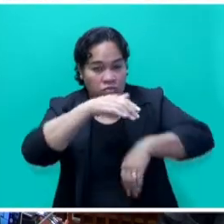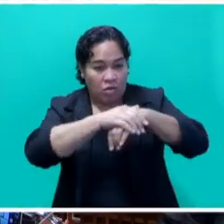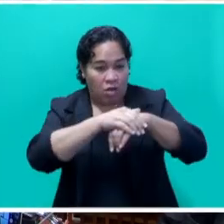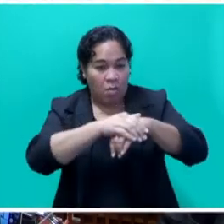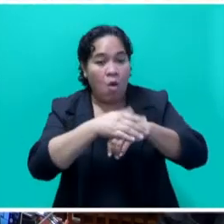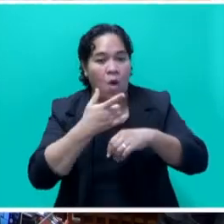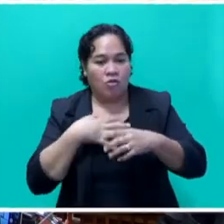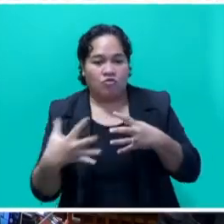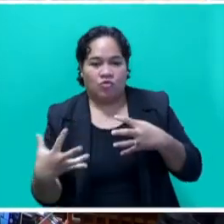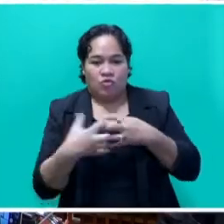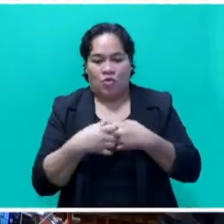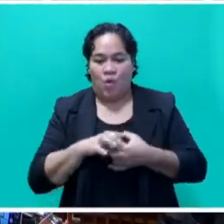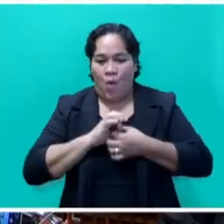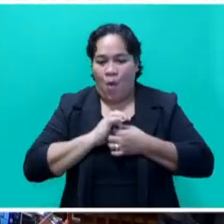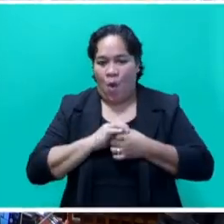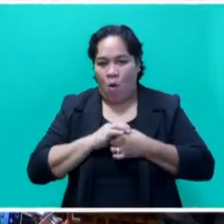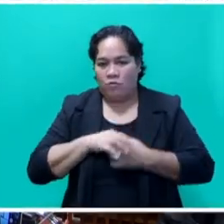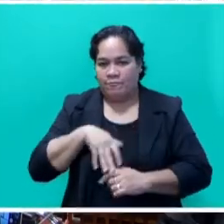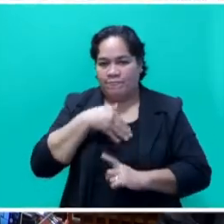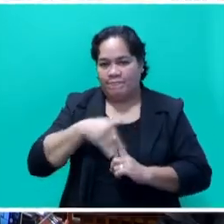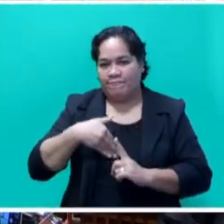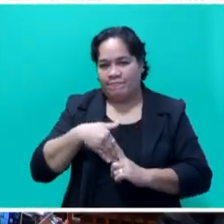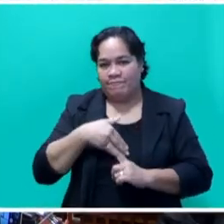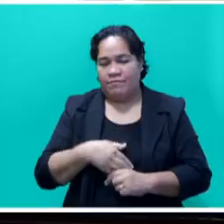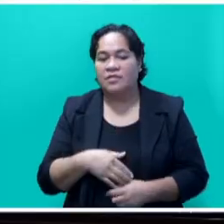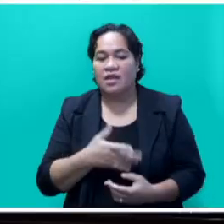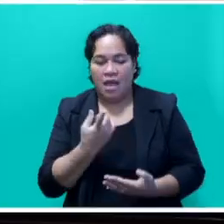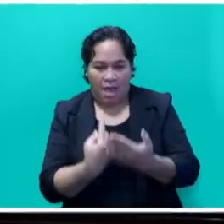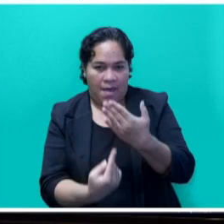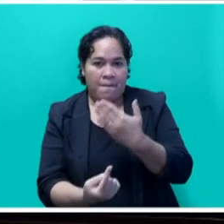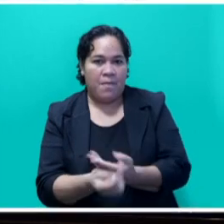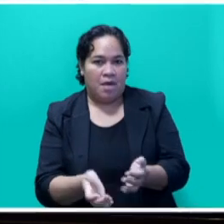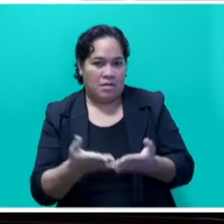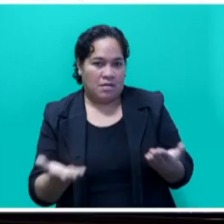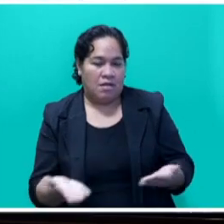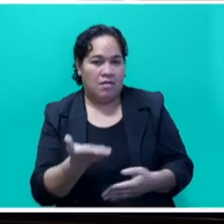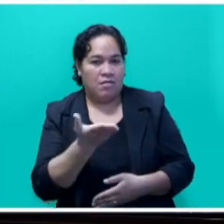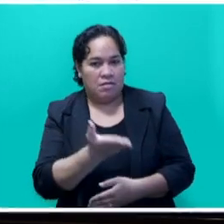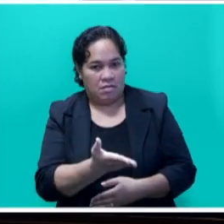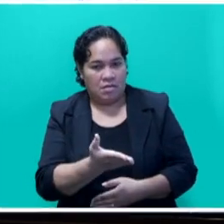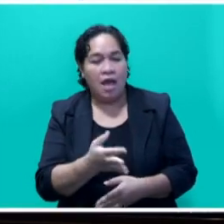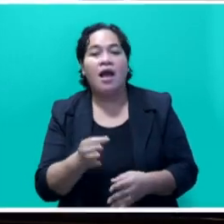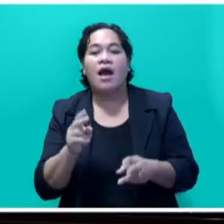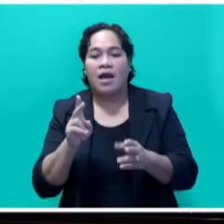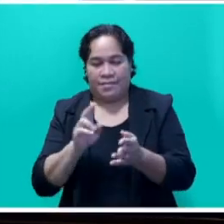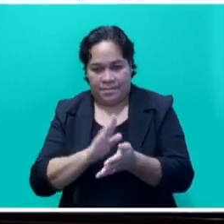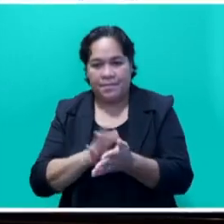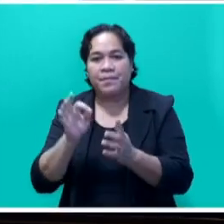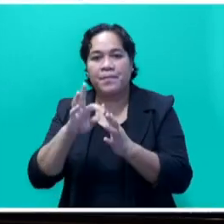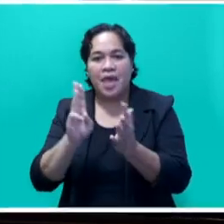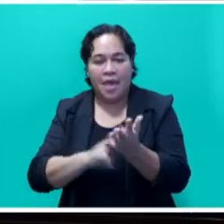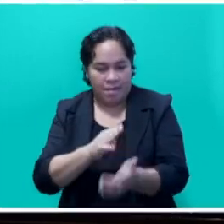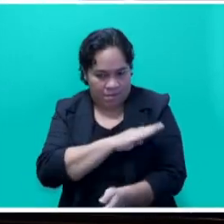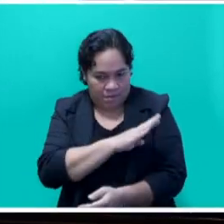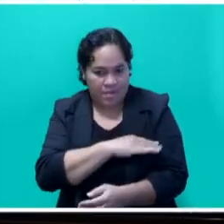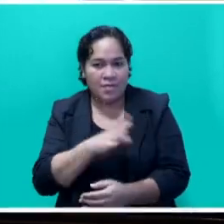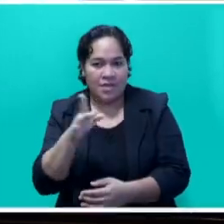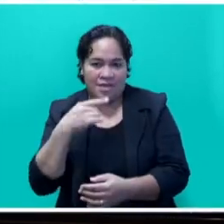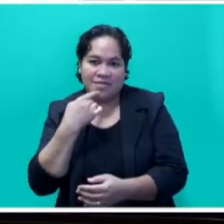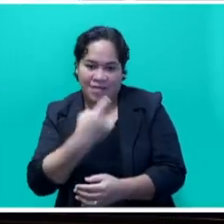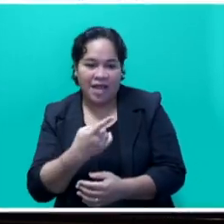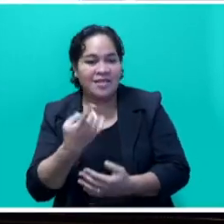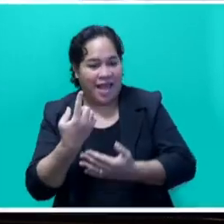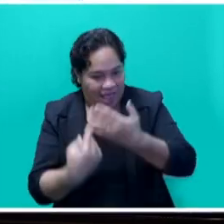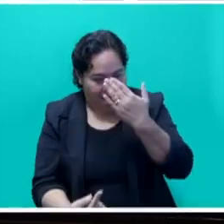their own political agenda. And that's what's happened. That's precisely what the Honourable Prime Minister was saying. And that's precisely what has happened actually